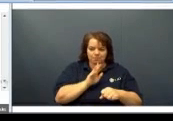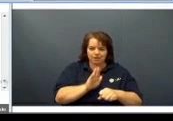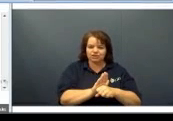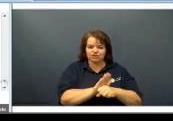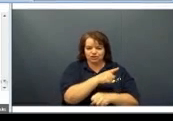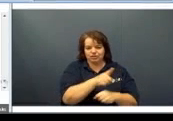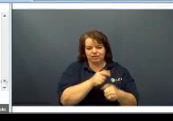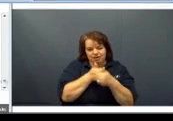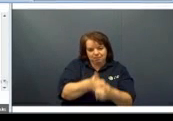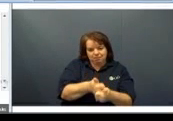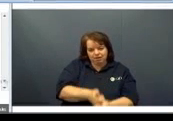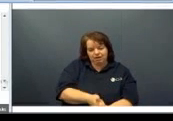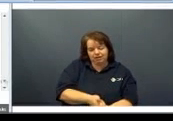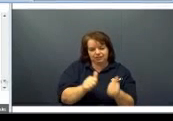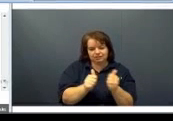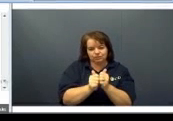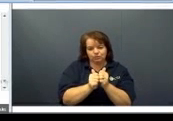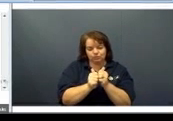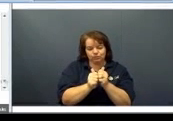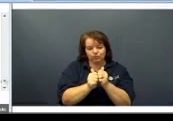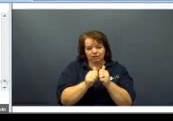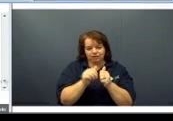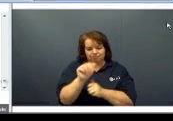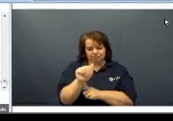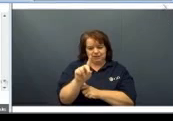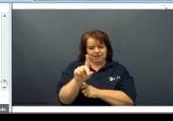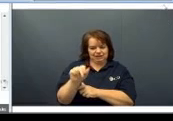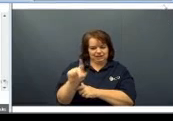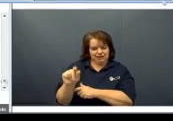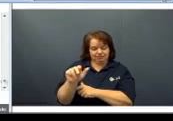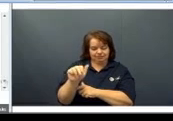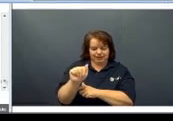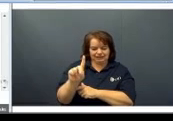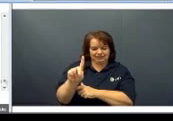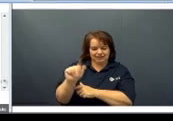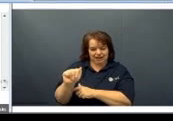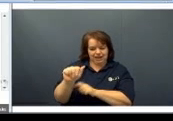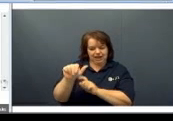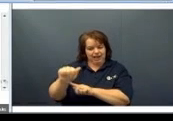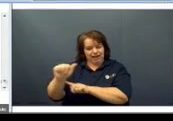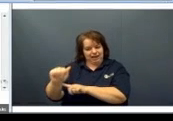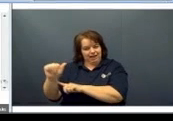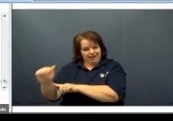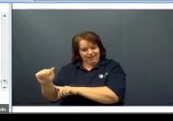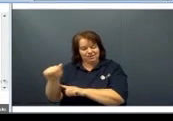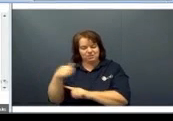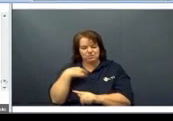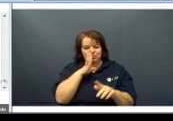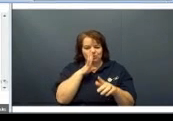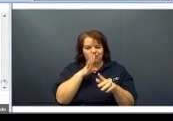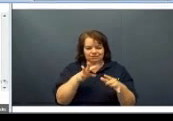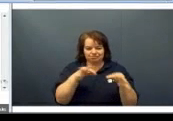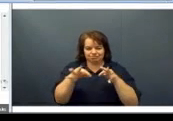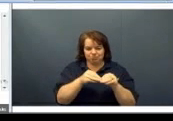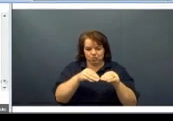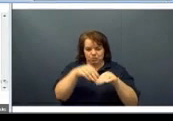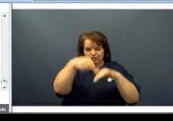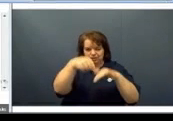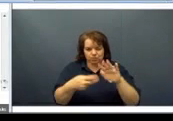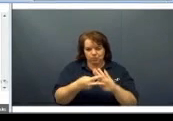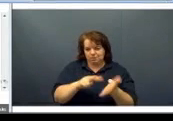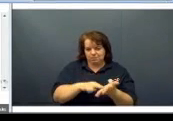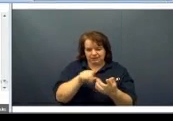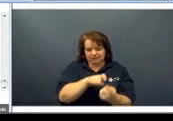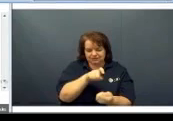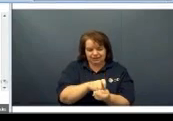should make sure that they are in fact compliant with the ADA, AAA. And we'll talk about what